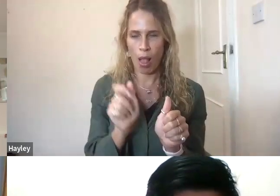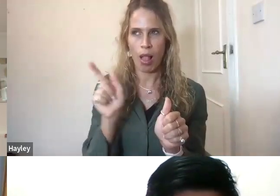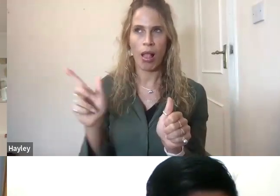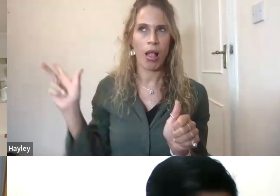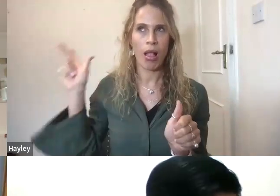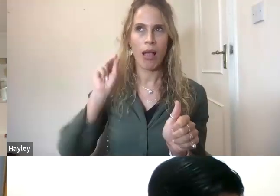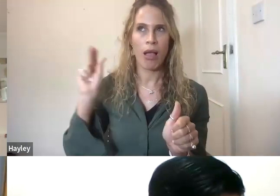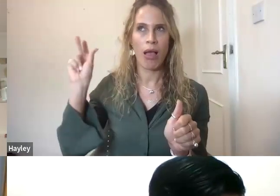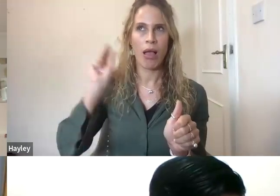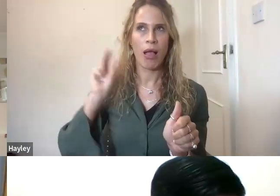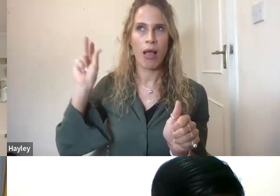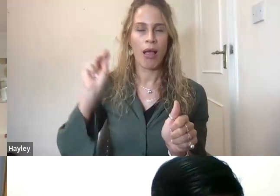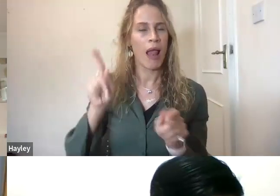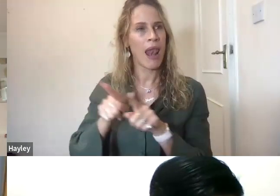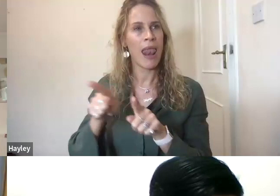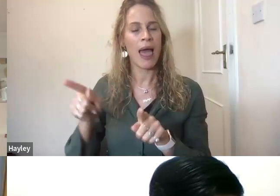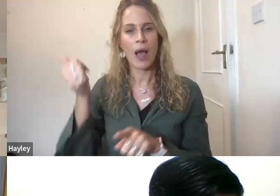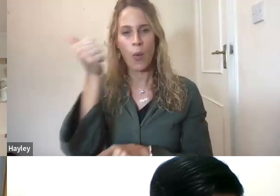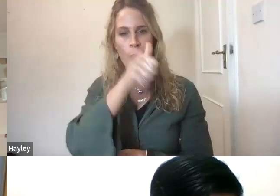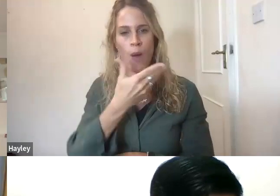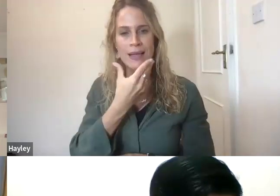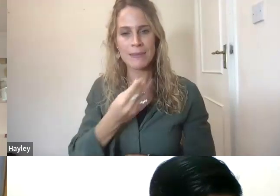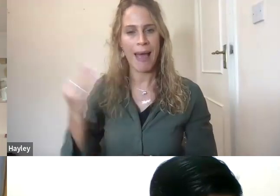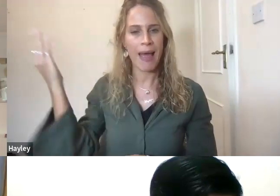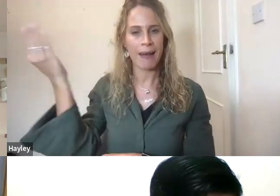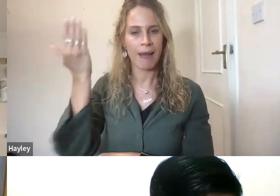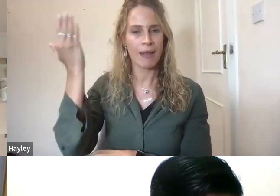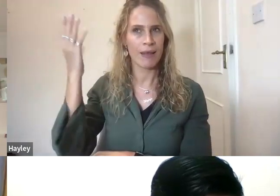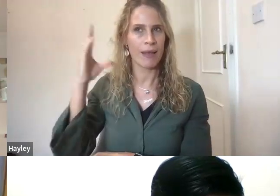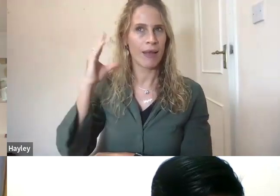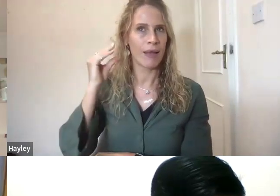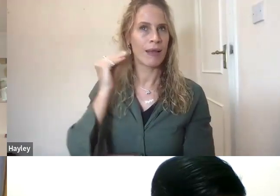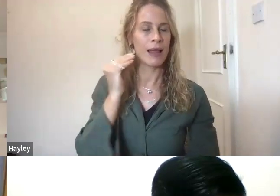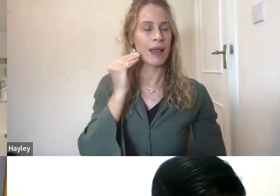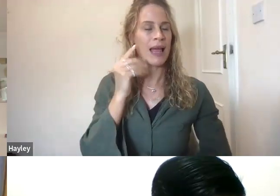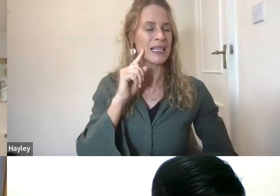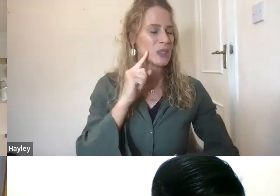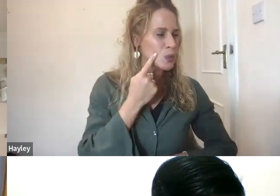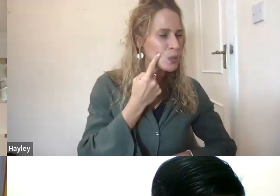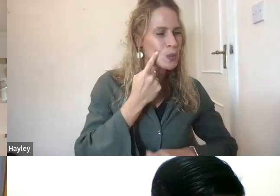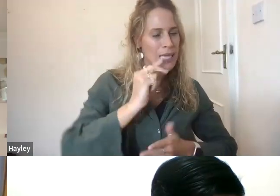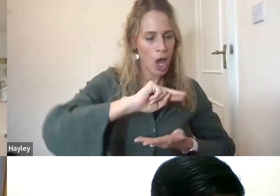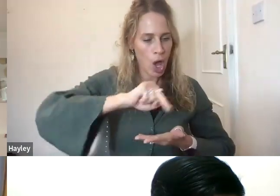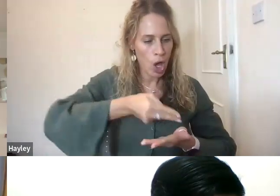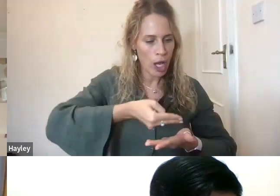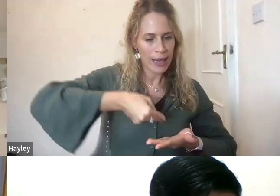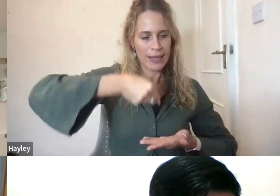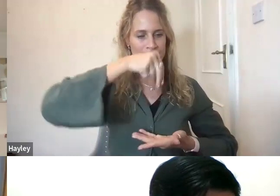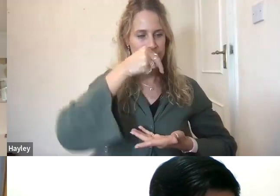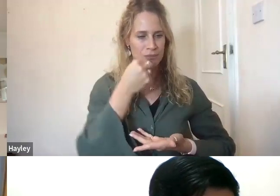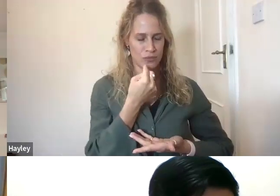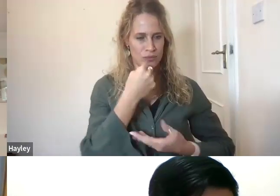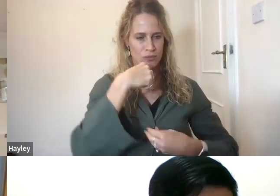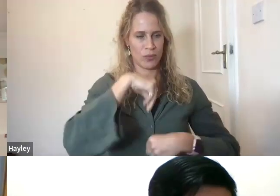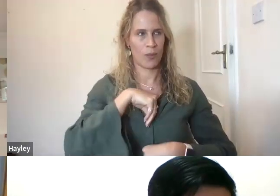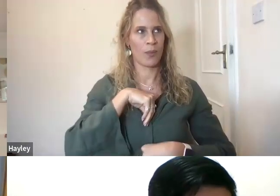profoundly wise man, honey drops were mixed with sweetness. The figure hiding behind the rough voice